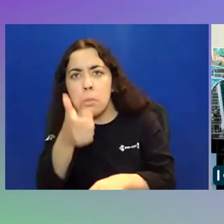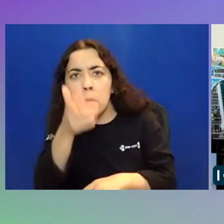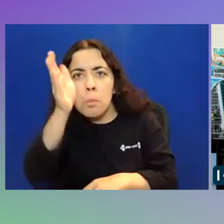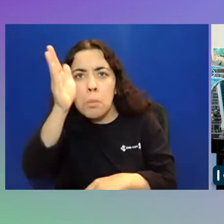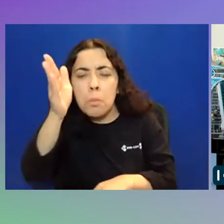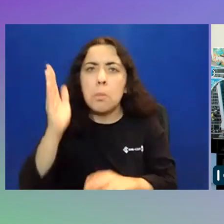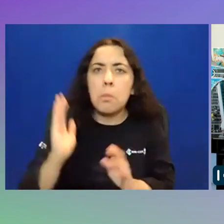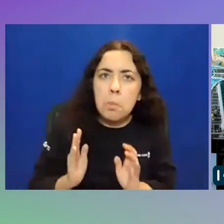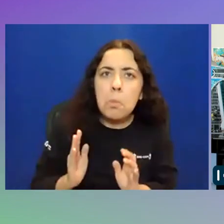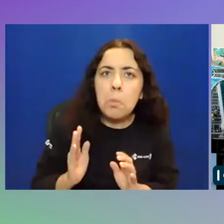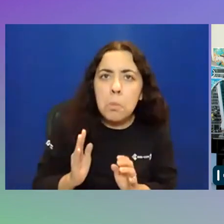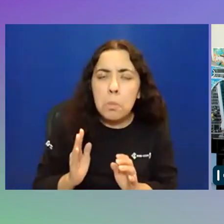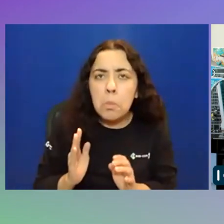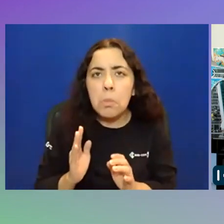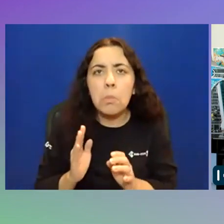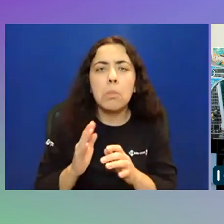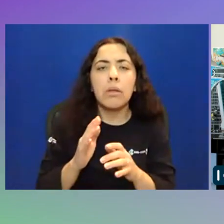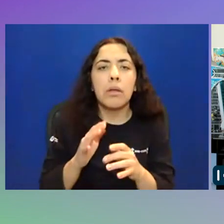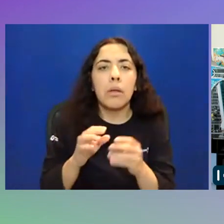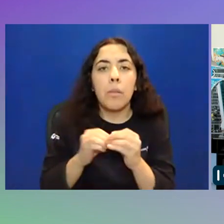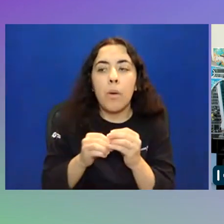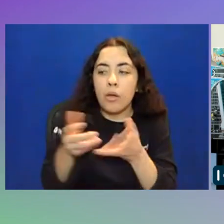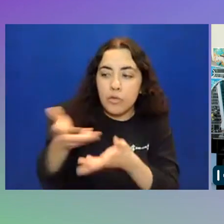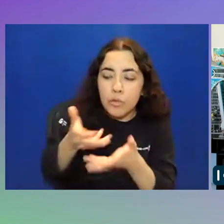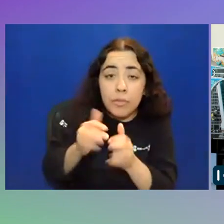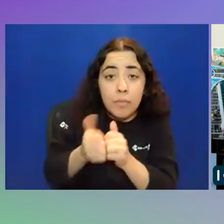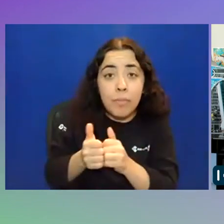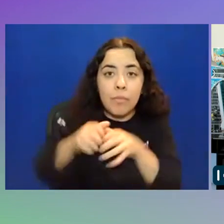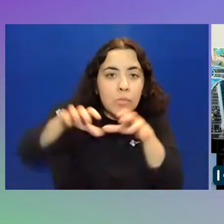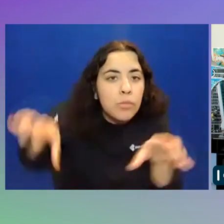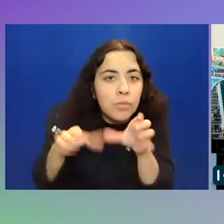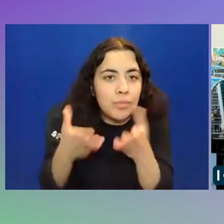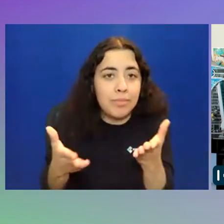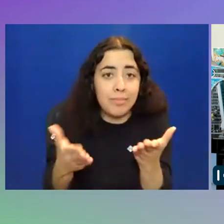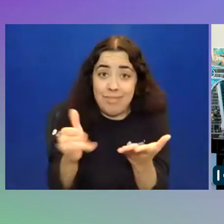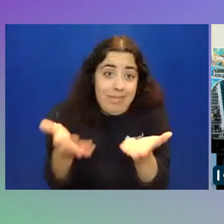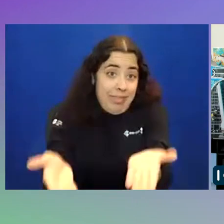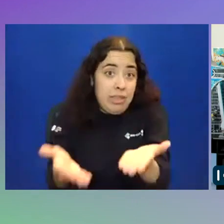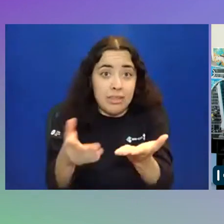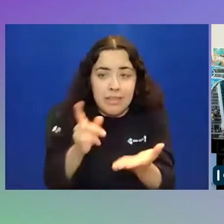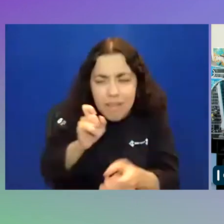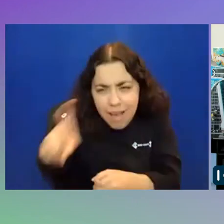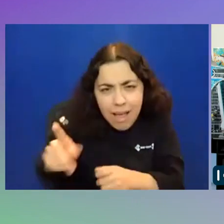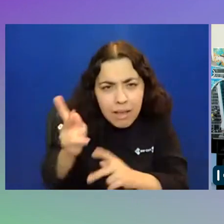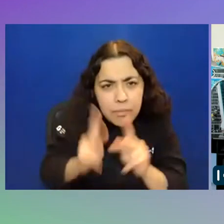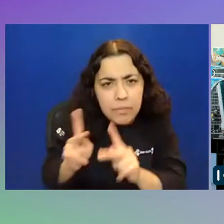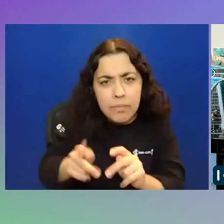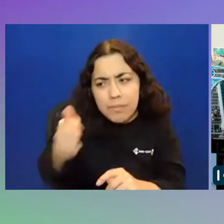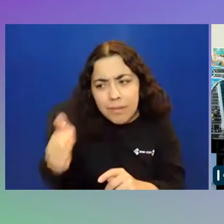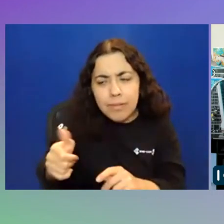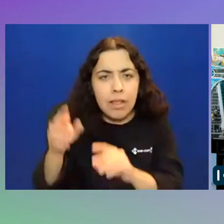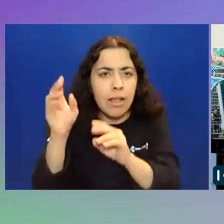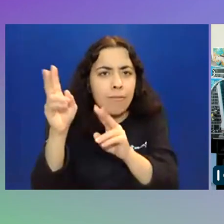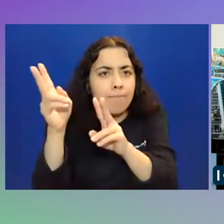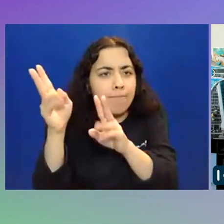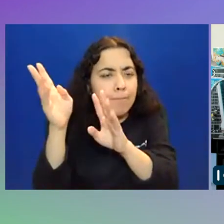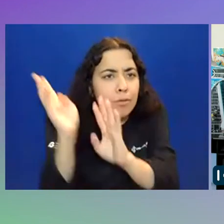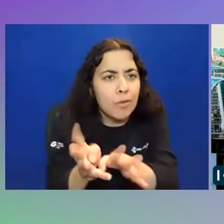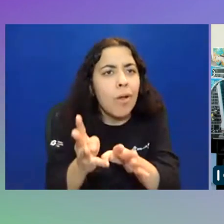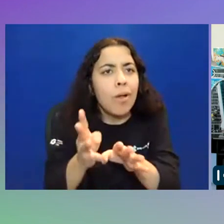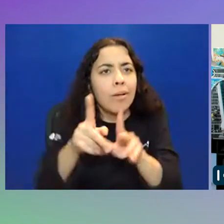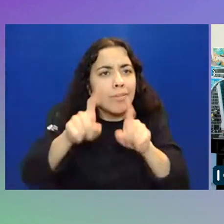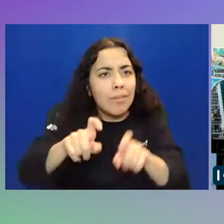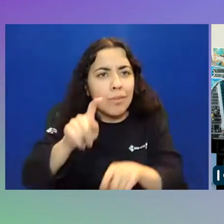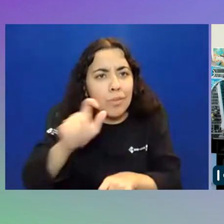preaching inside a webinar, instead make it more interactive by doing things like this, right? Asking people to install a testing tool, a simple one, or a